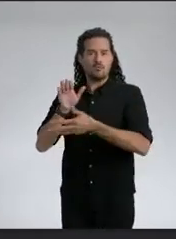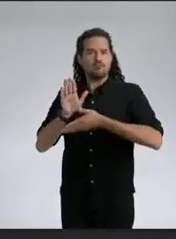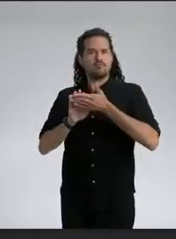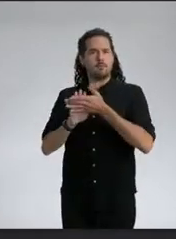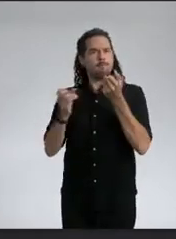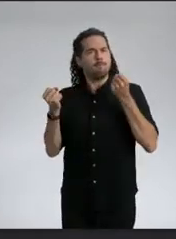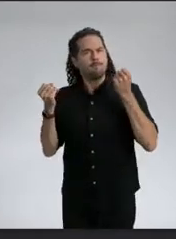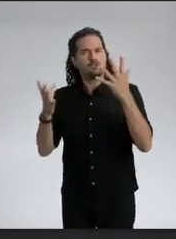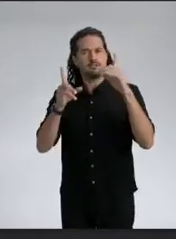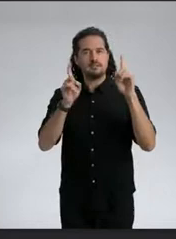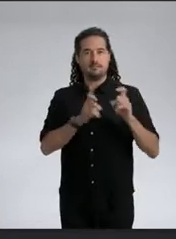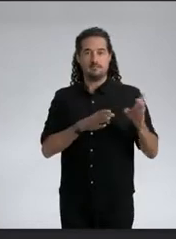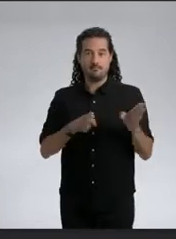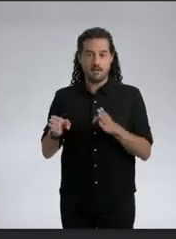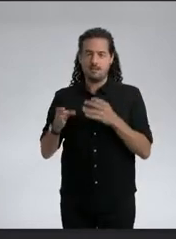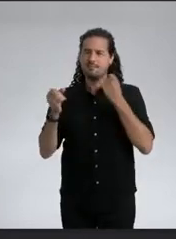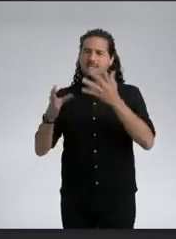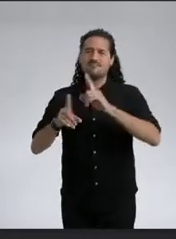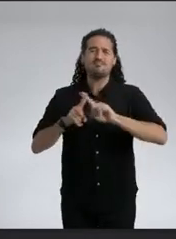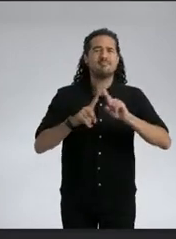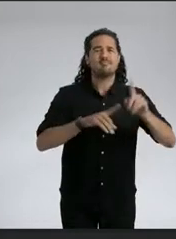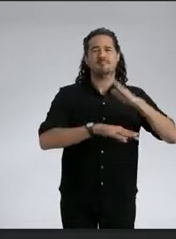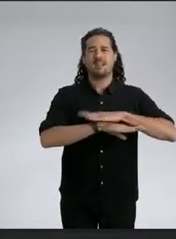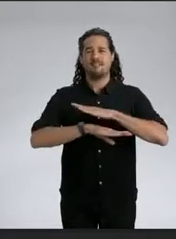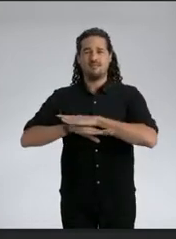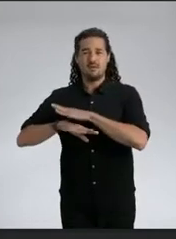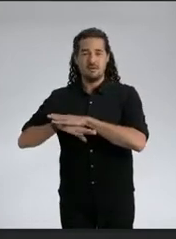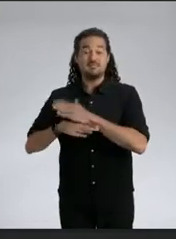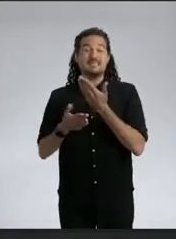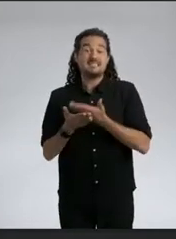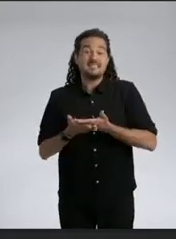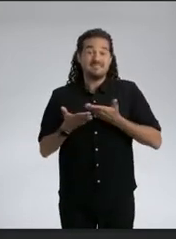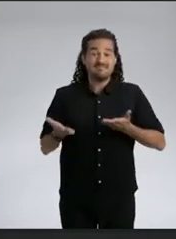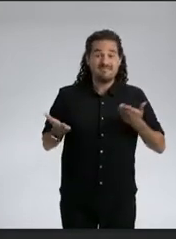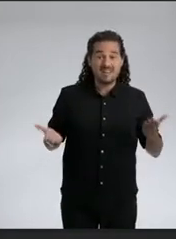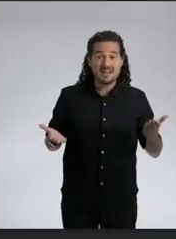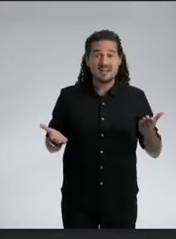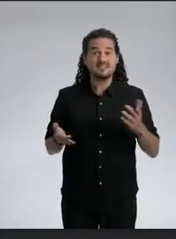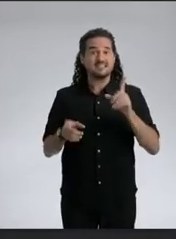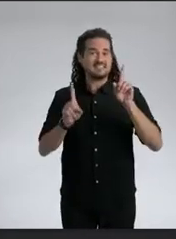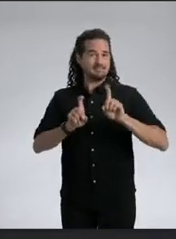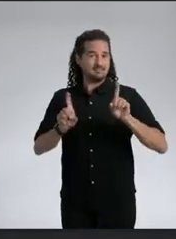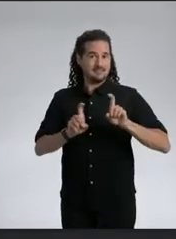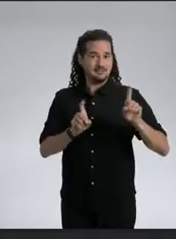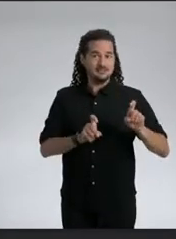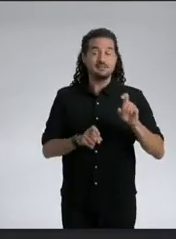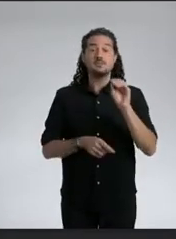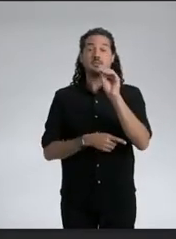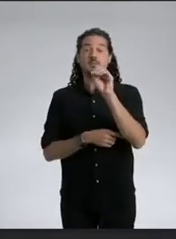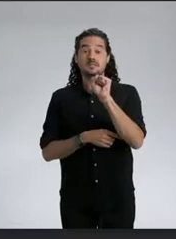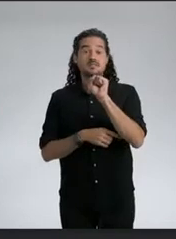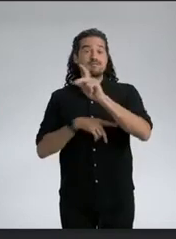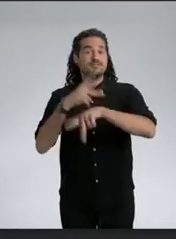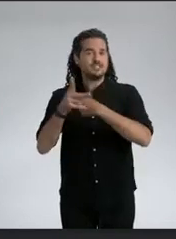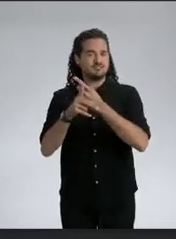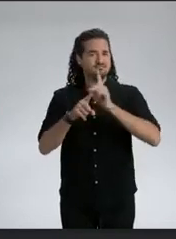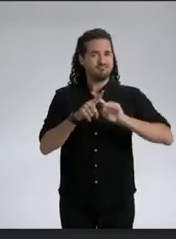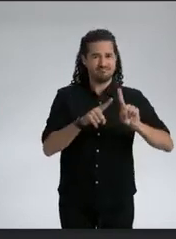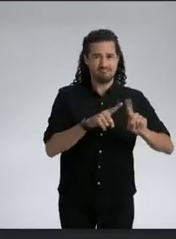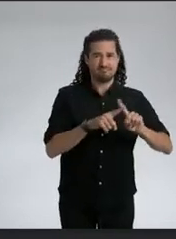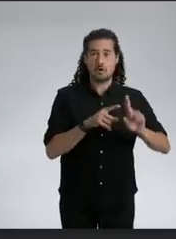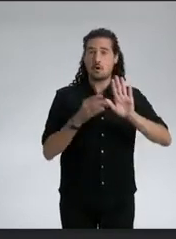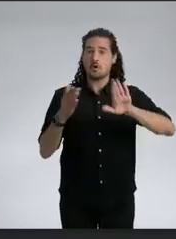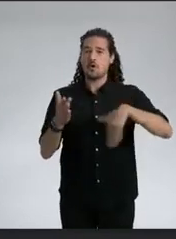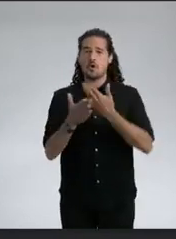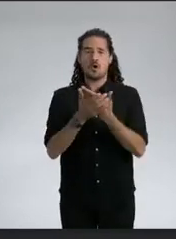multiple platforms, device simulators, and OS versions, all in parallel. You can also run your tests in Xcode